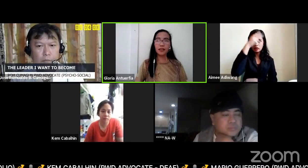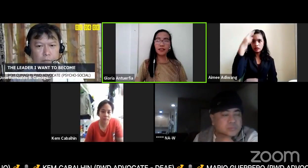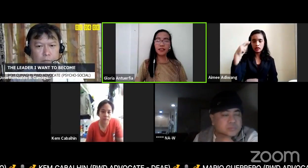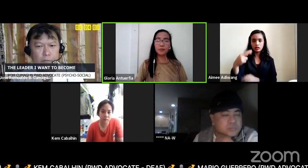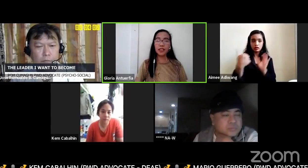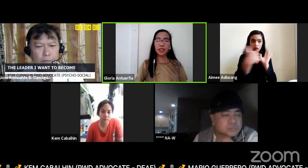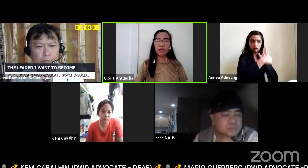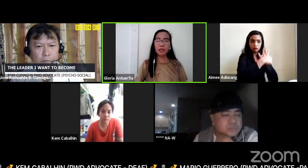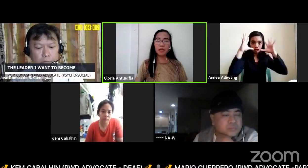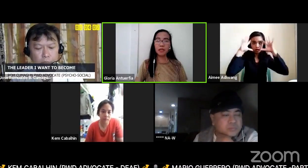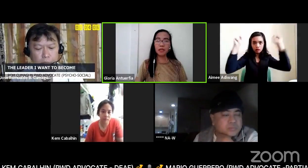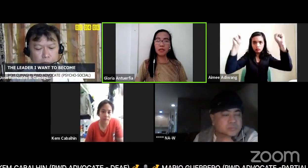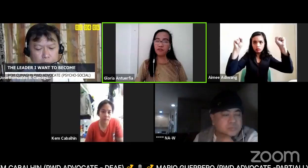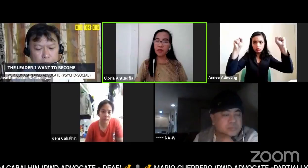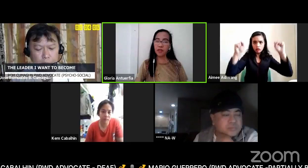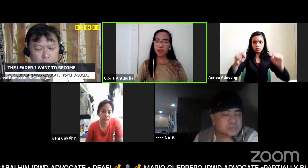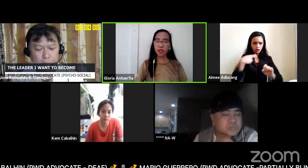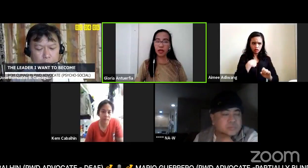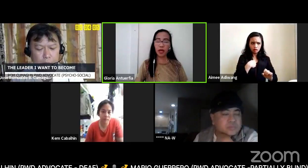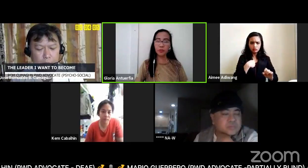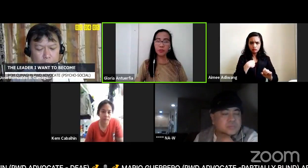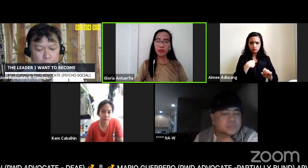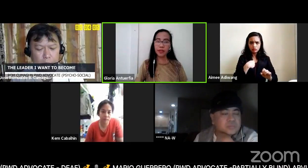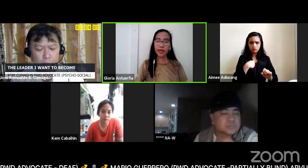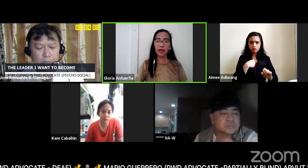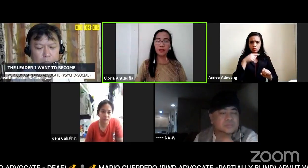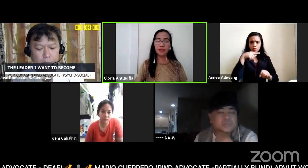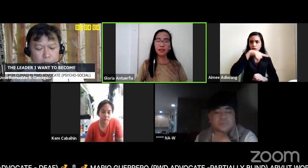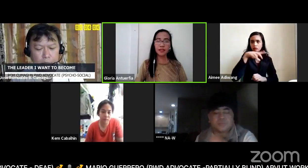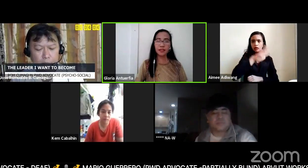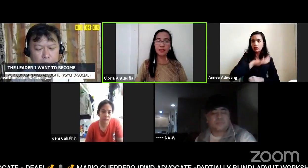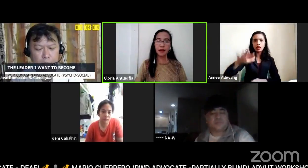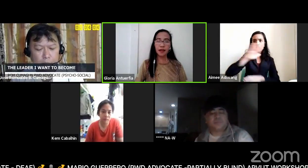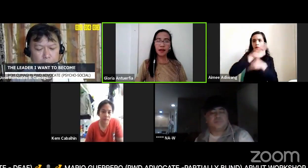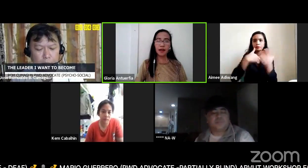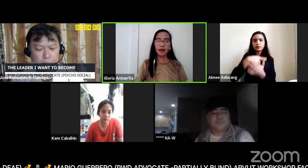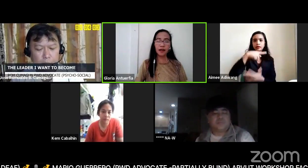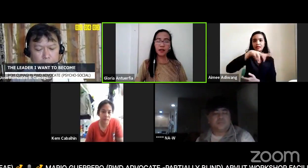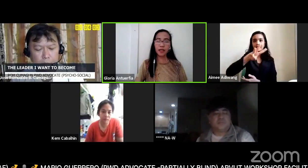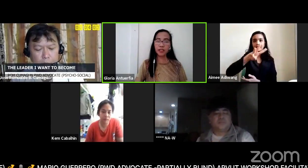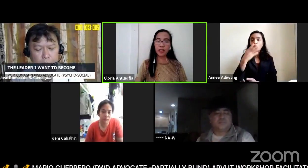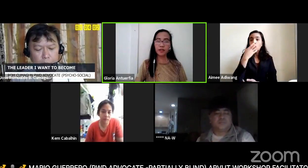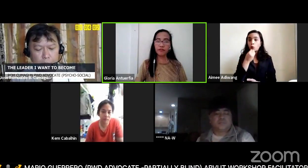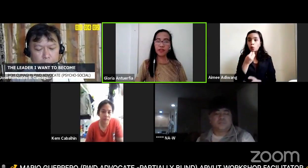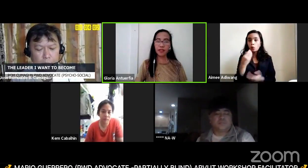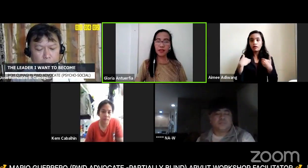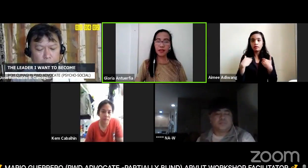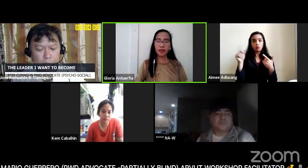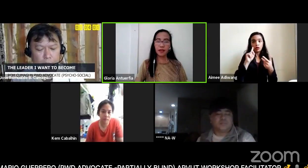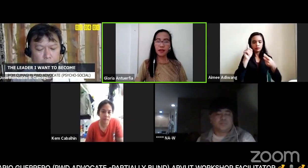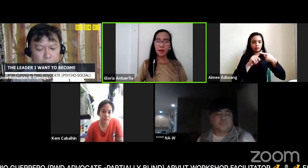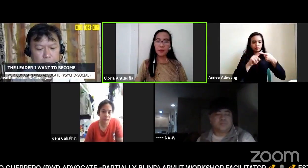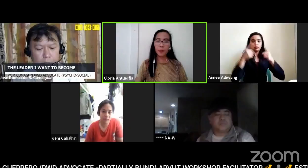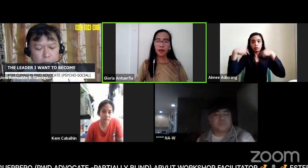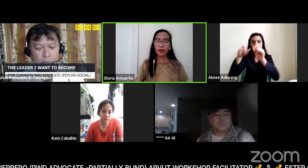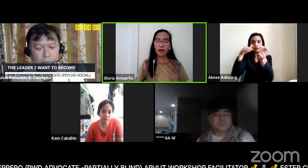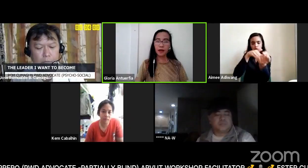of all the PWDs having their checkups, dialysis, chemotherapy,